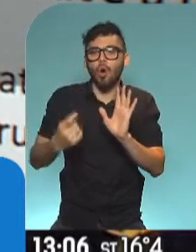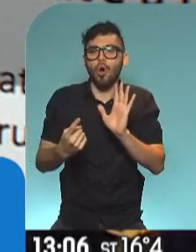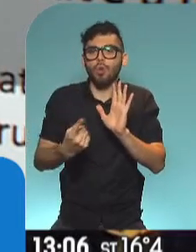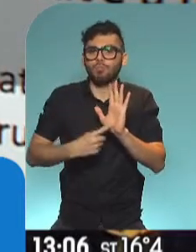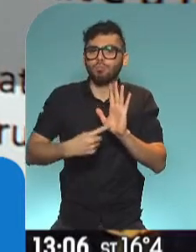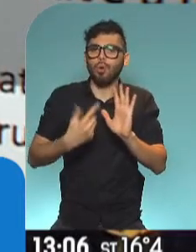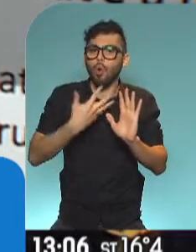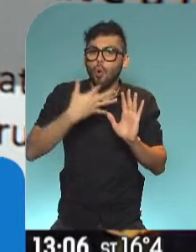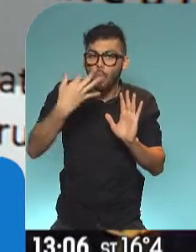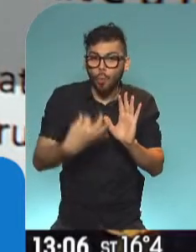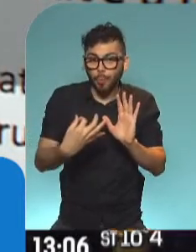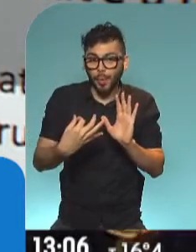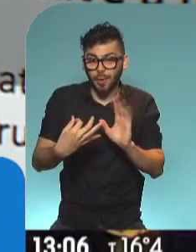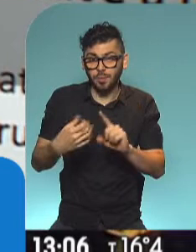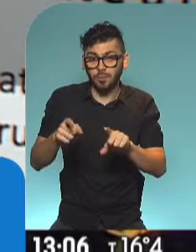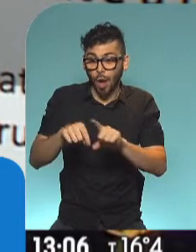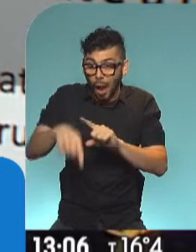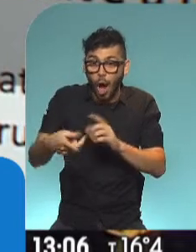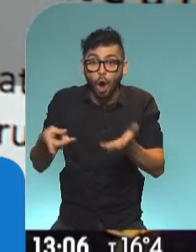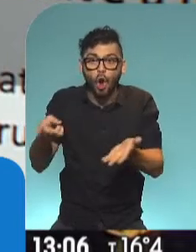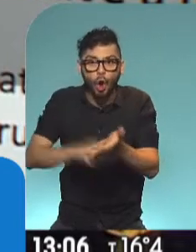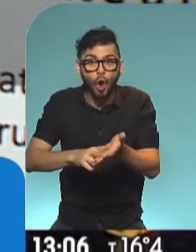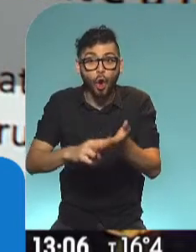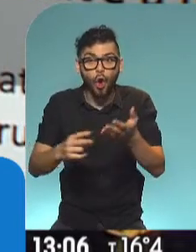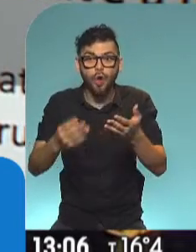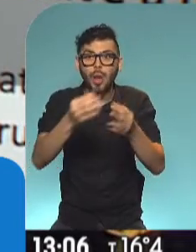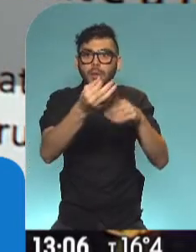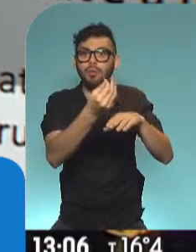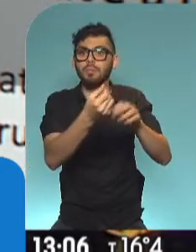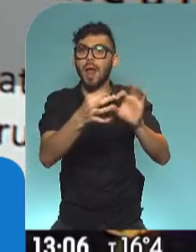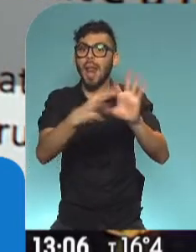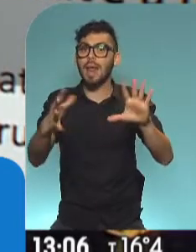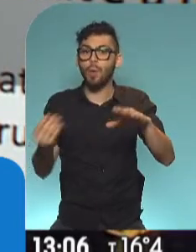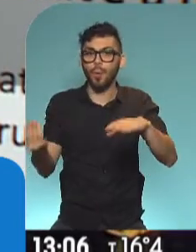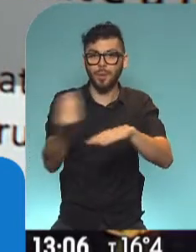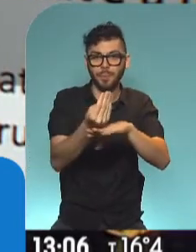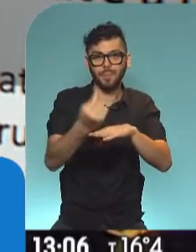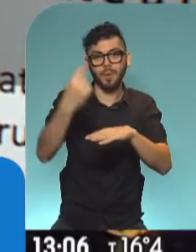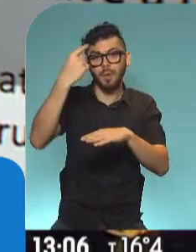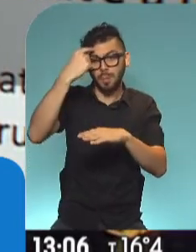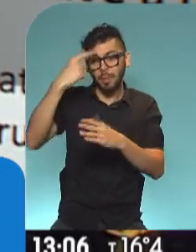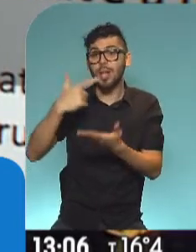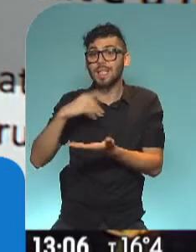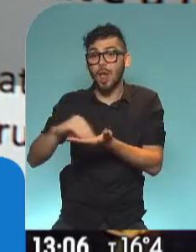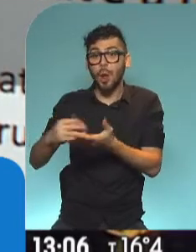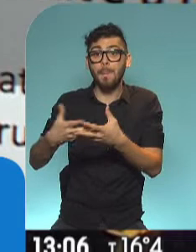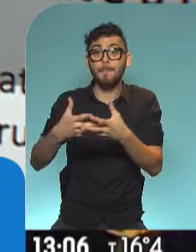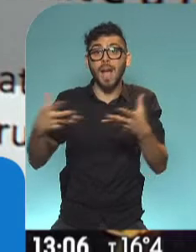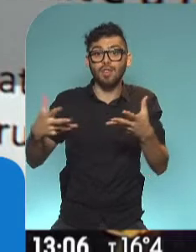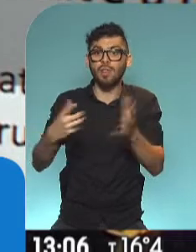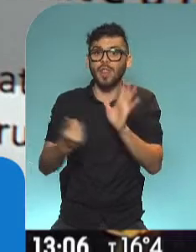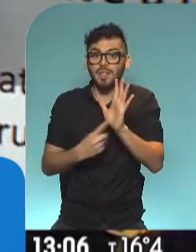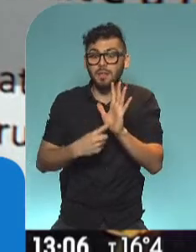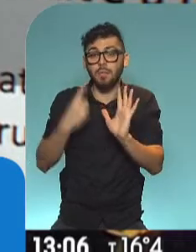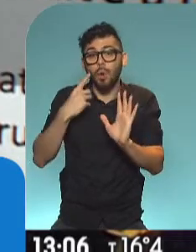when the same scenario came around again. You'd expect this Senate majority to follow their own rule. What's fair is